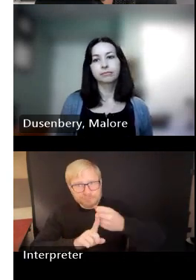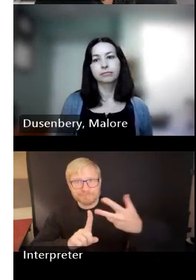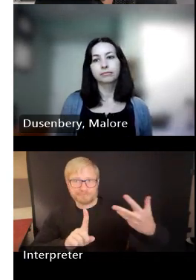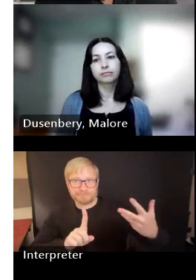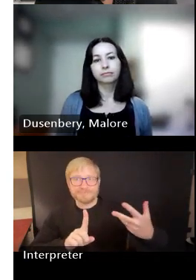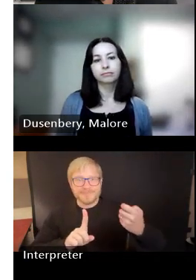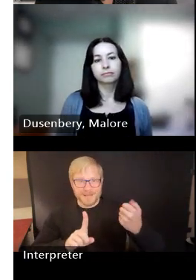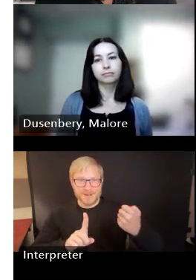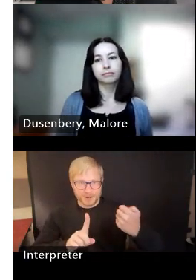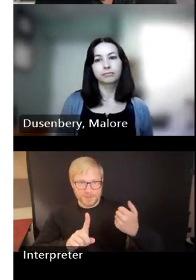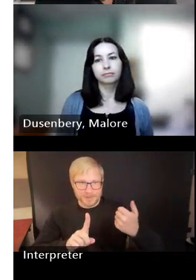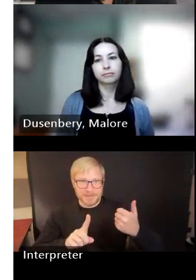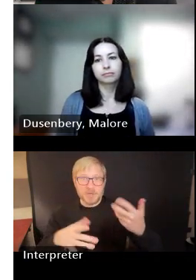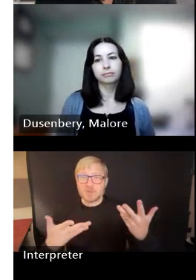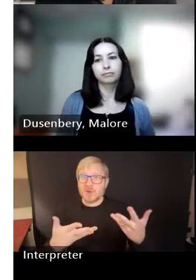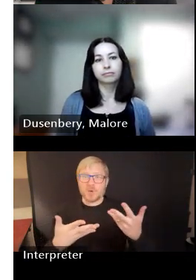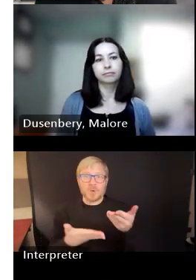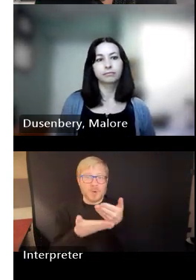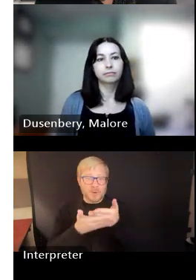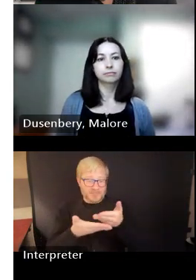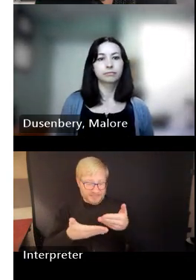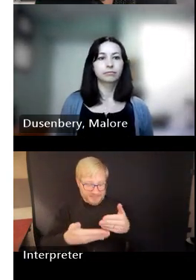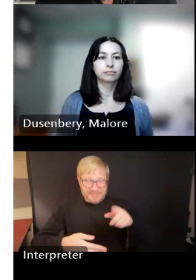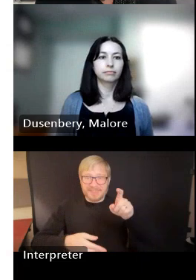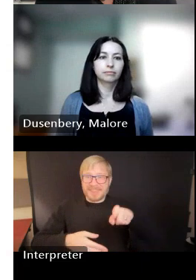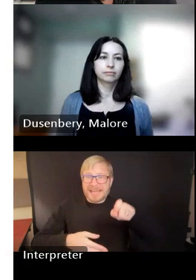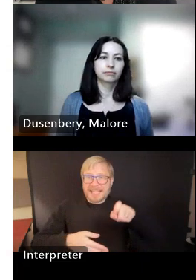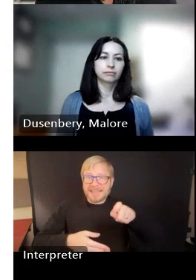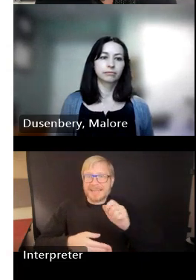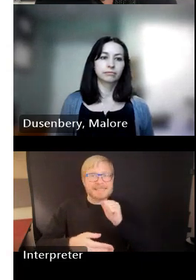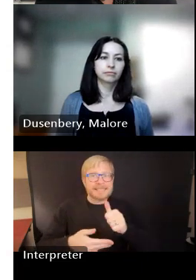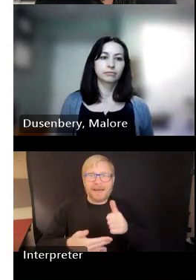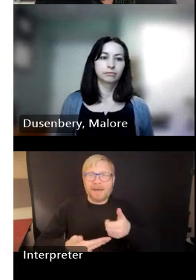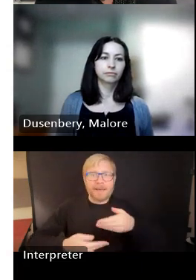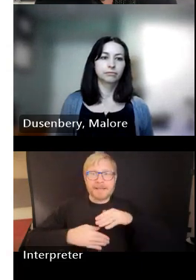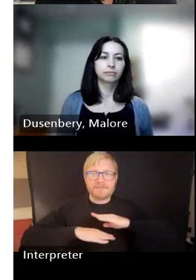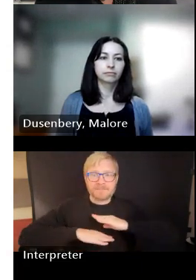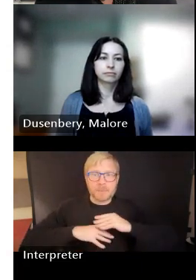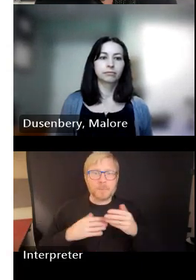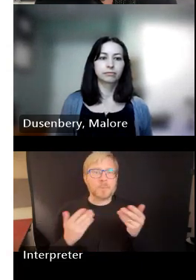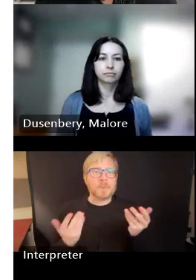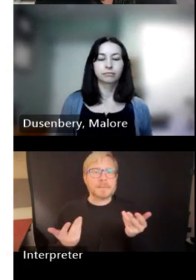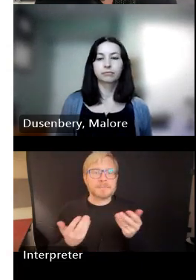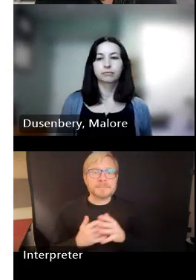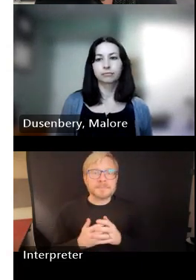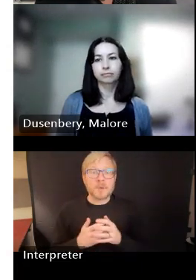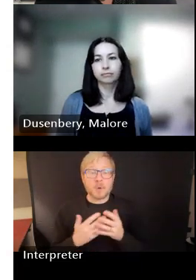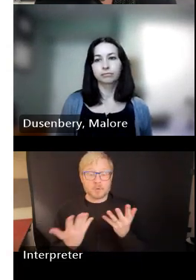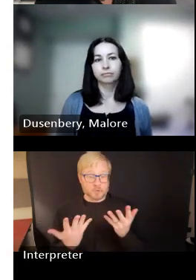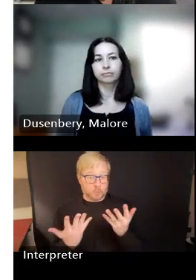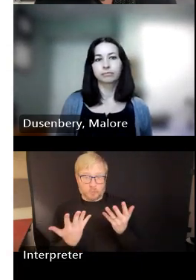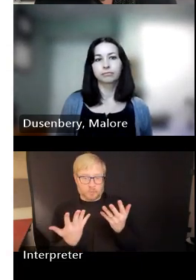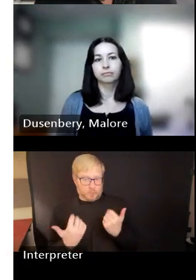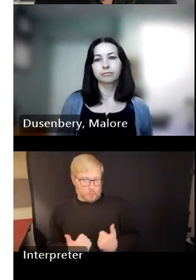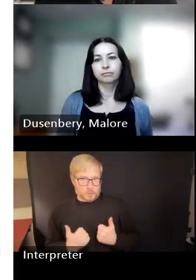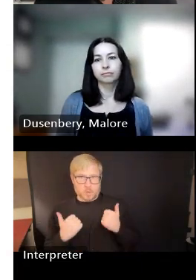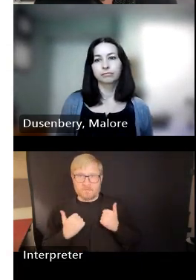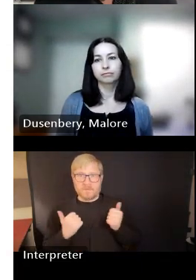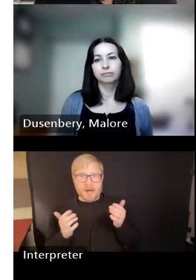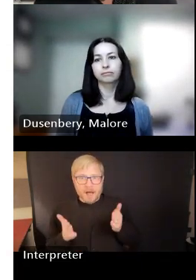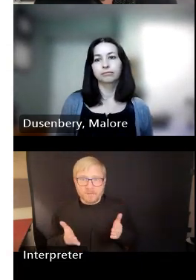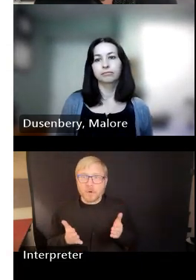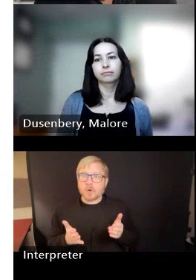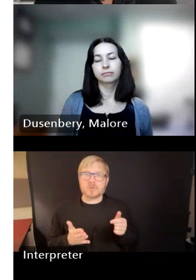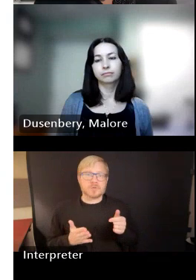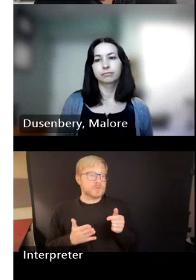Greatest unmet needs. Of course, survivors through different incredible providers and shelter